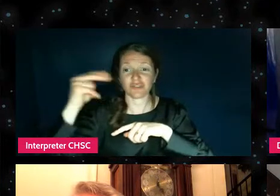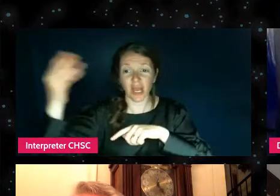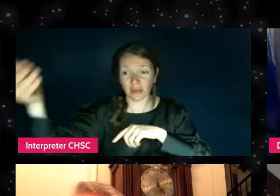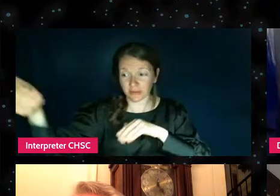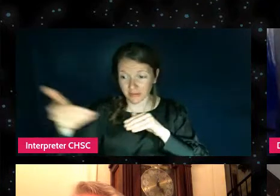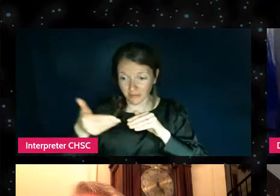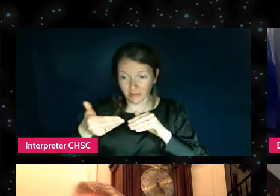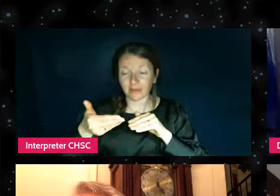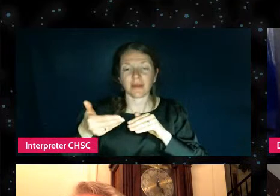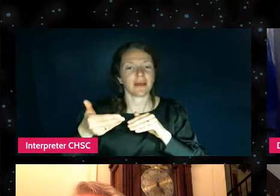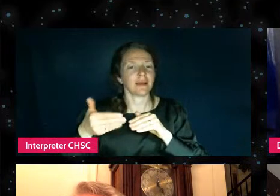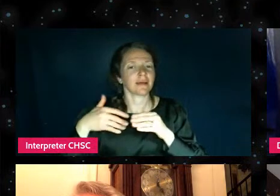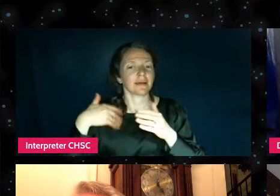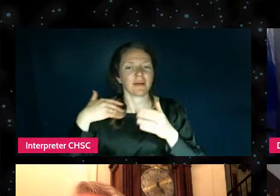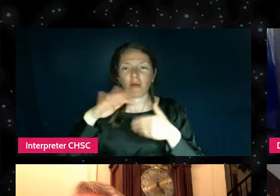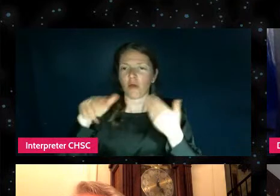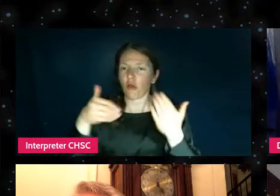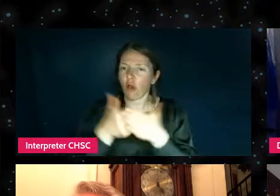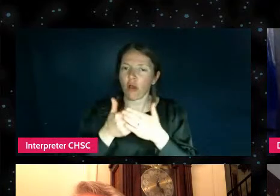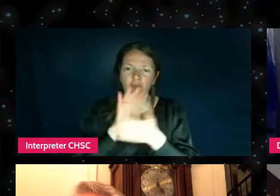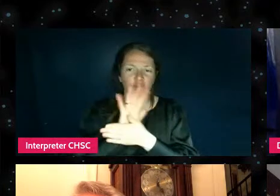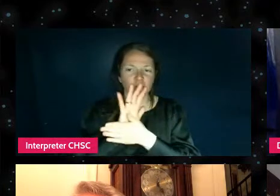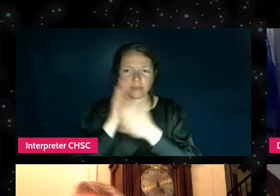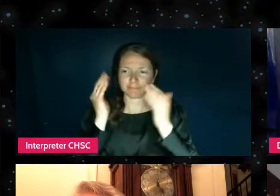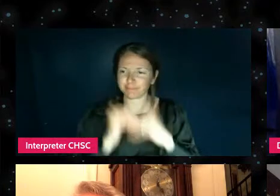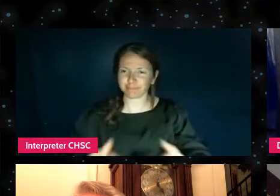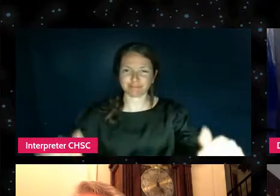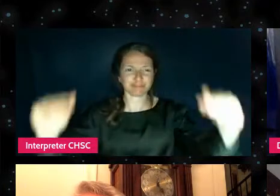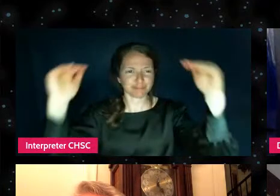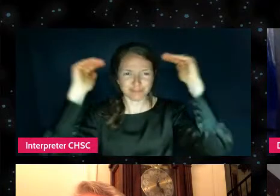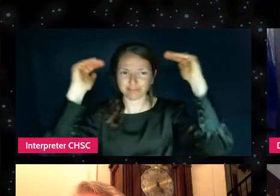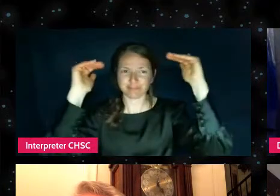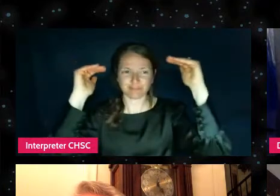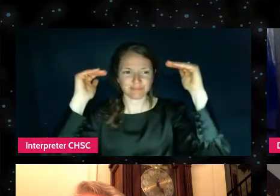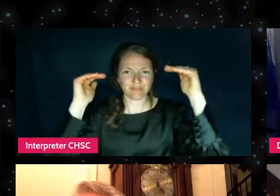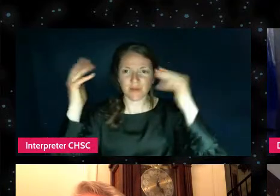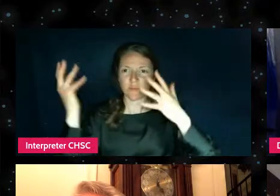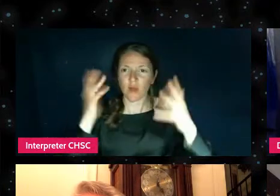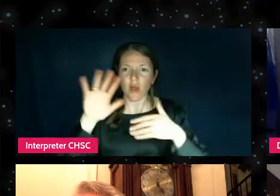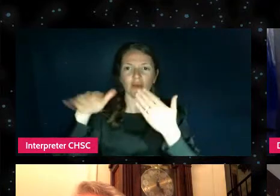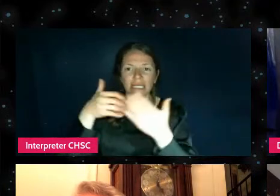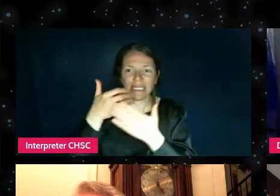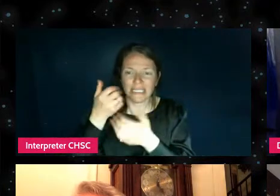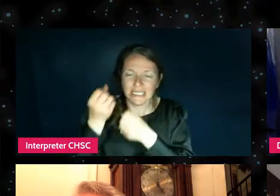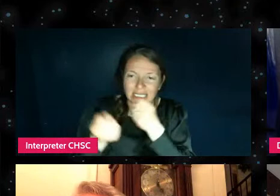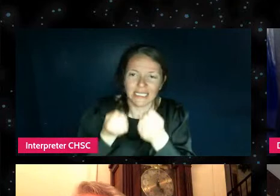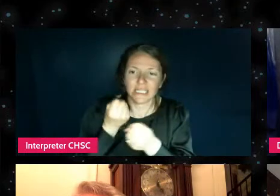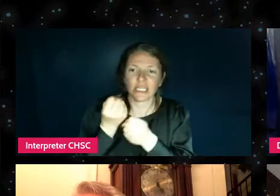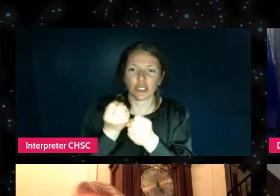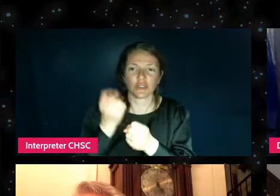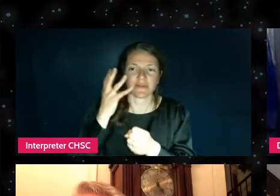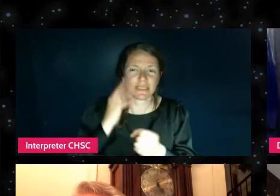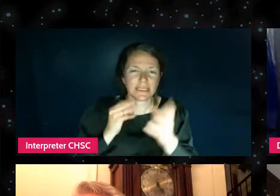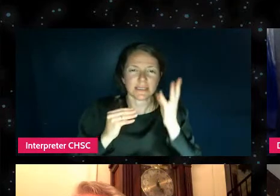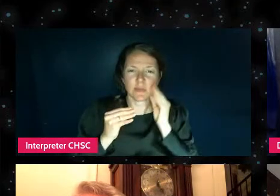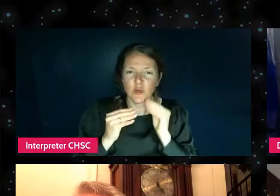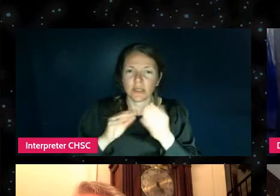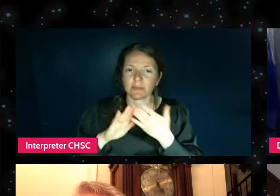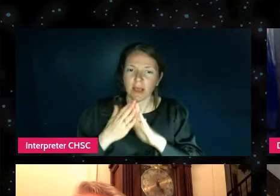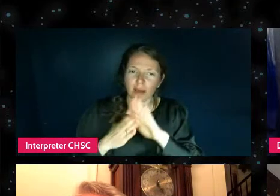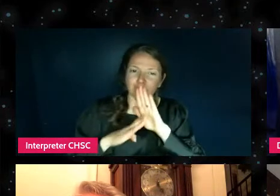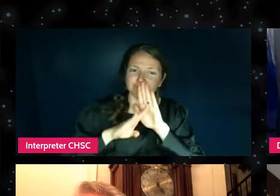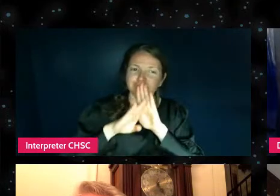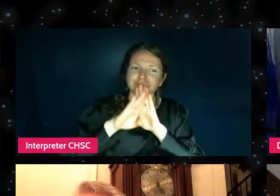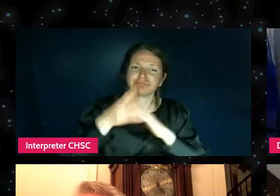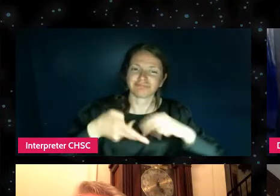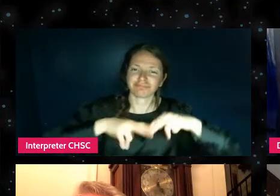board that the whole film went to the next level, and she brought all of her years of experience to make it what it is. And I think